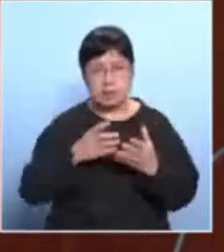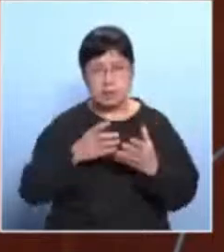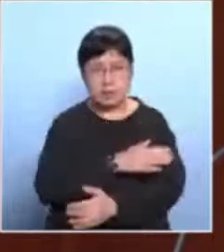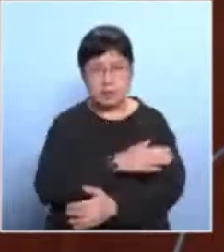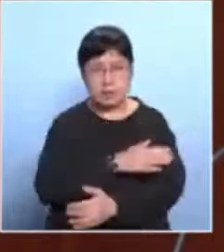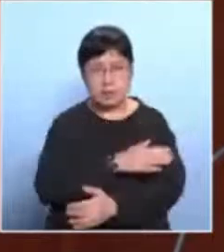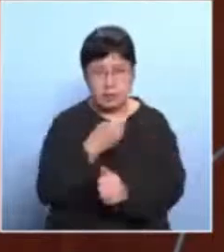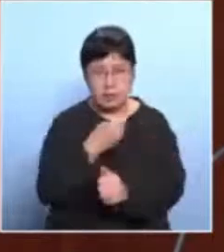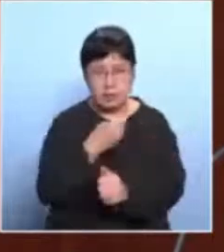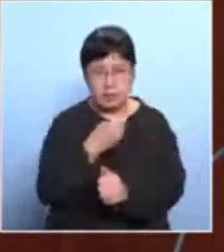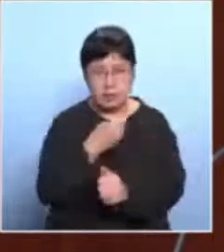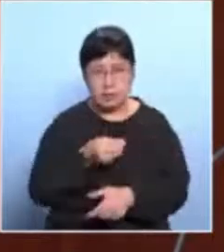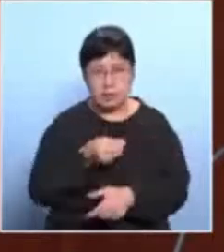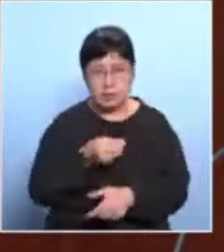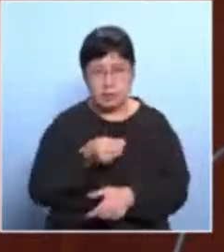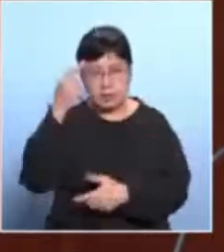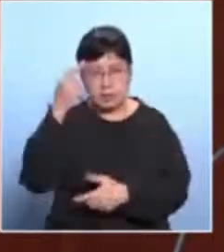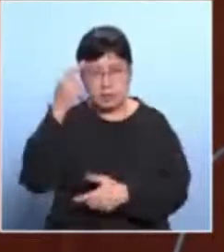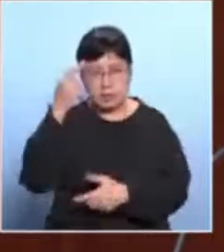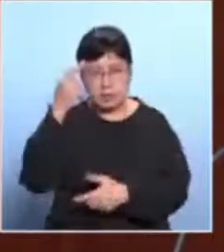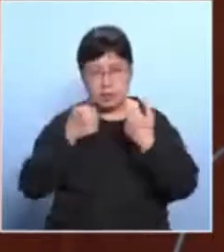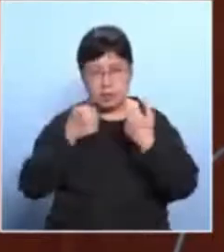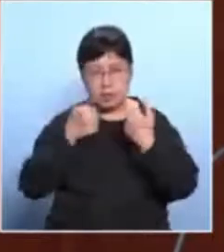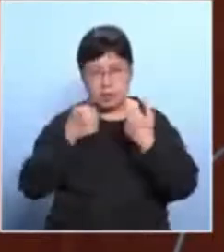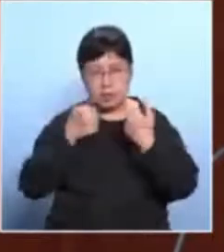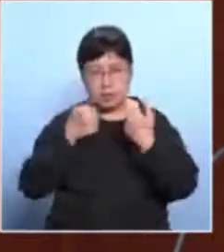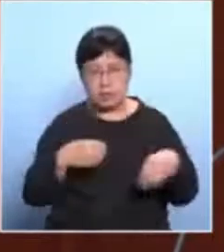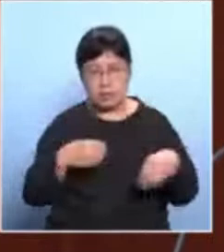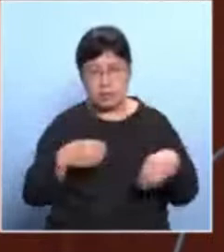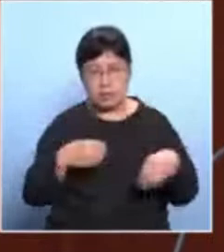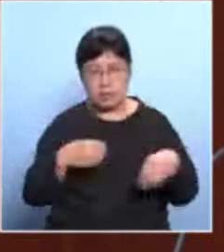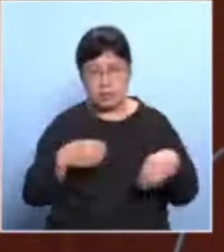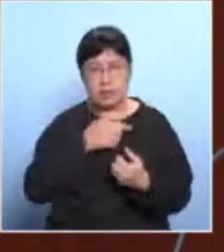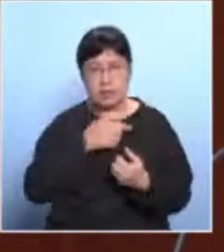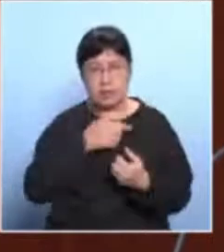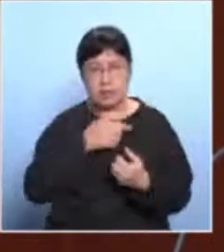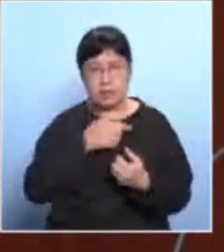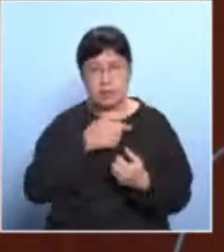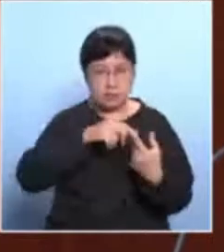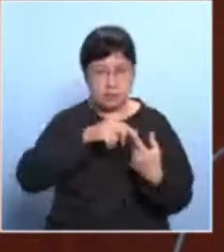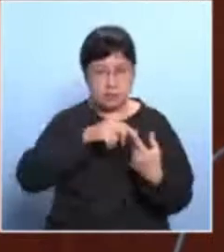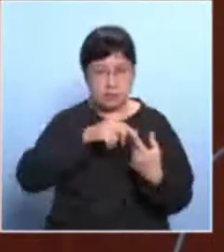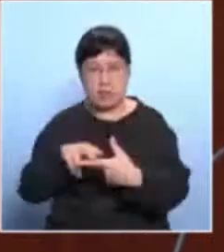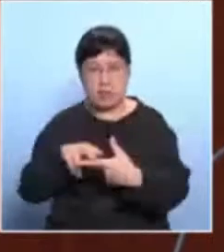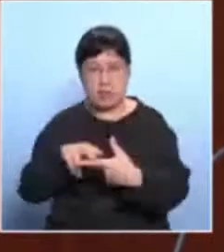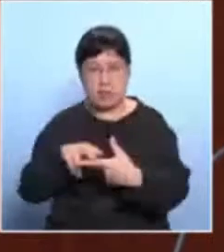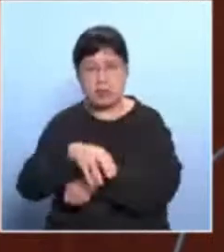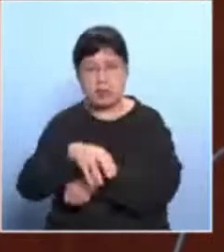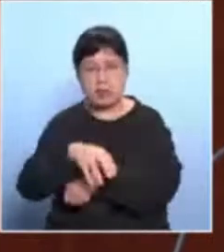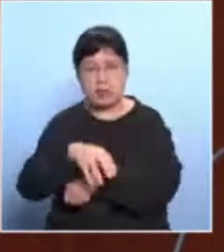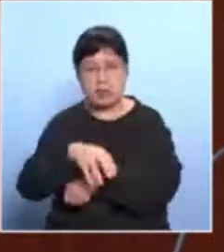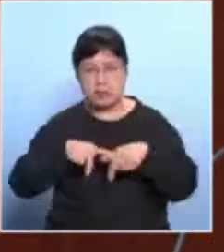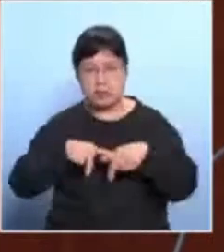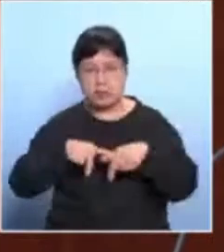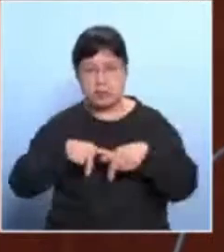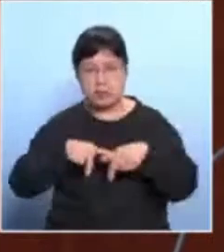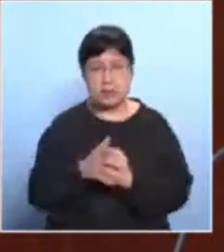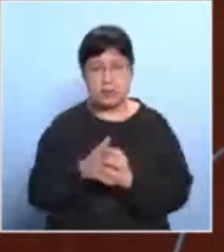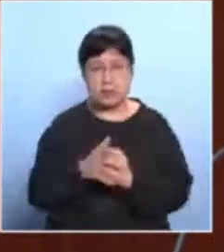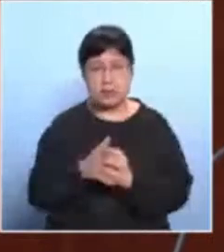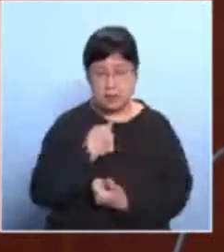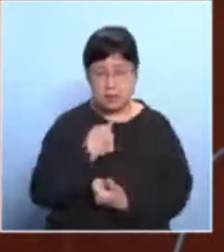assist in the early referral of persons in need in the local communities for support. And